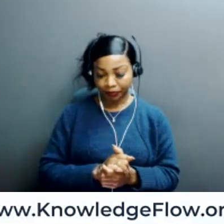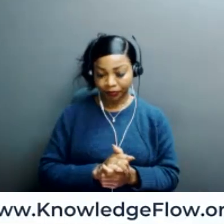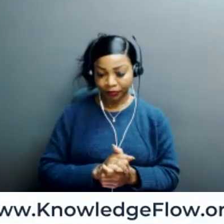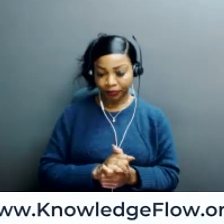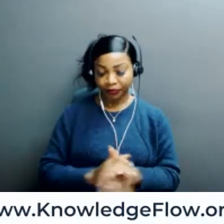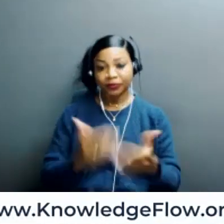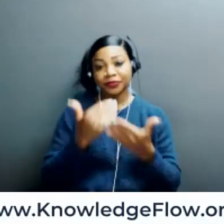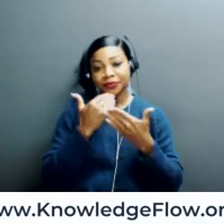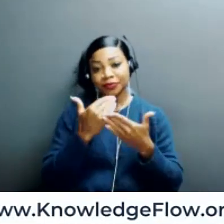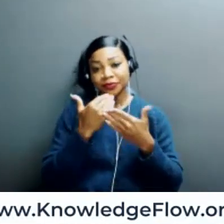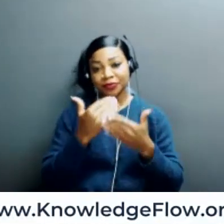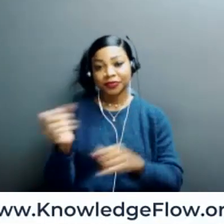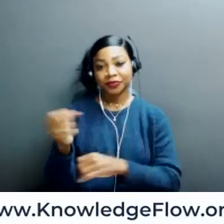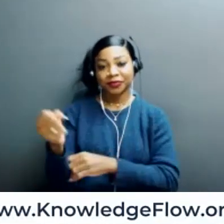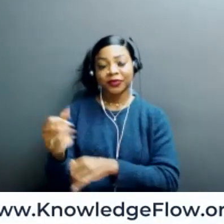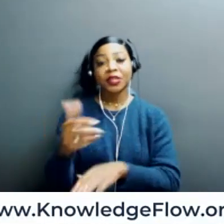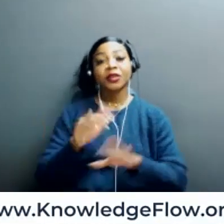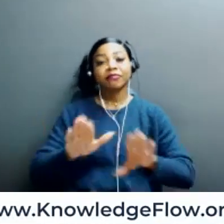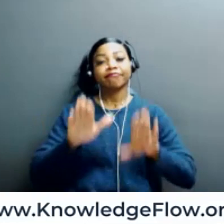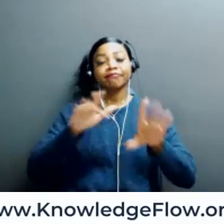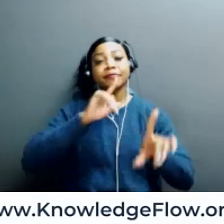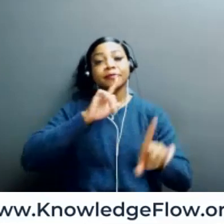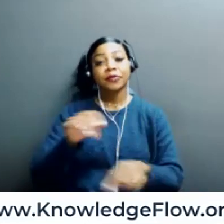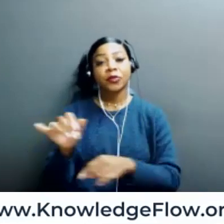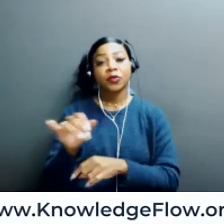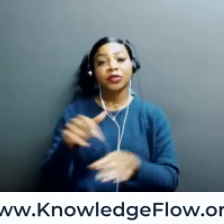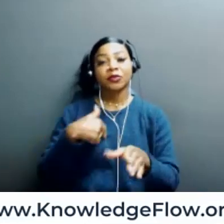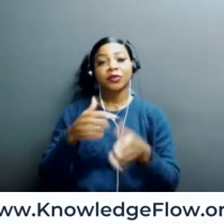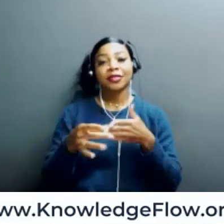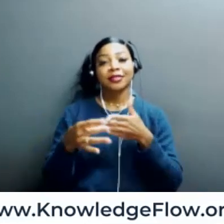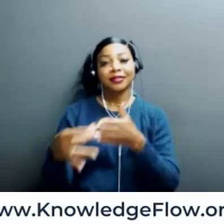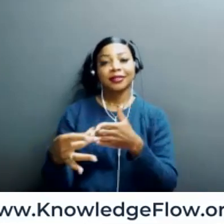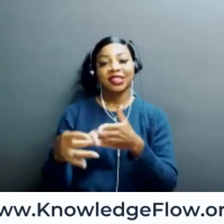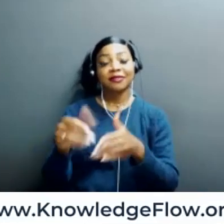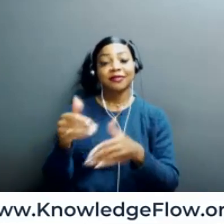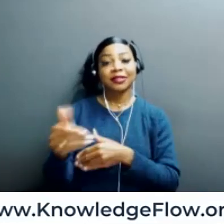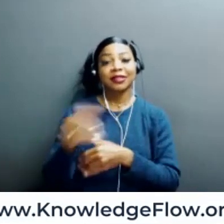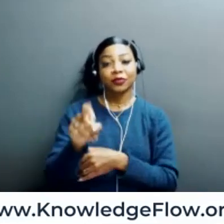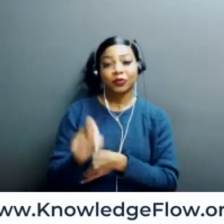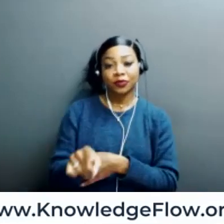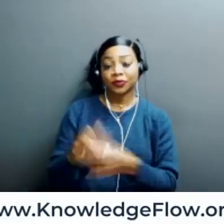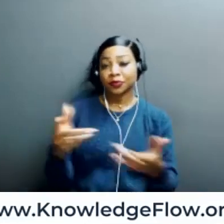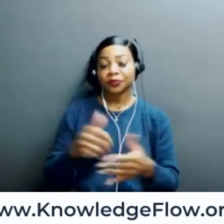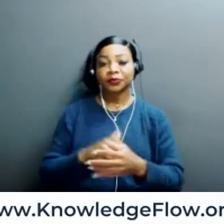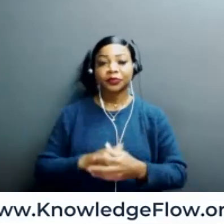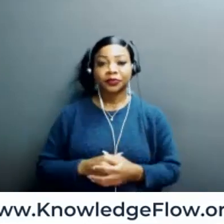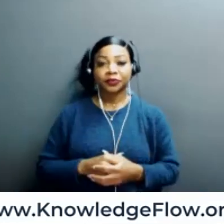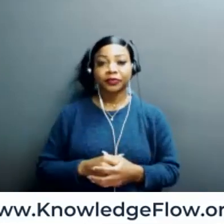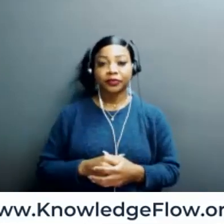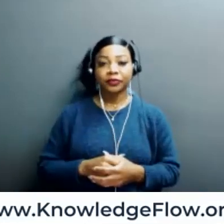thank you yes that's a great question and a great answer and actually that kind of leads us into my next question which is going to be